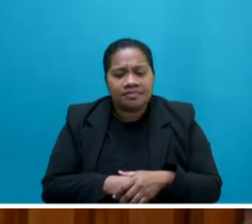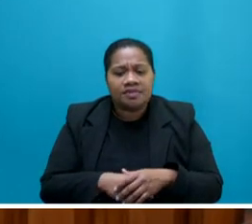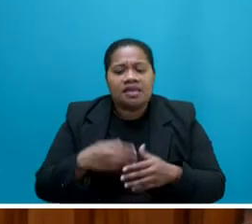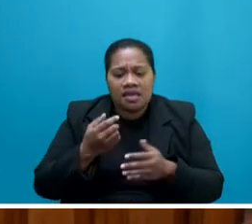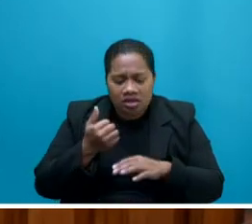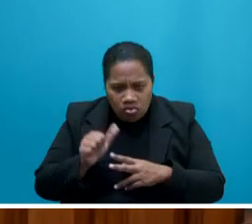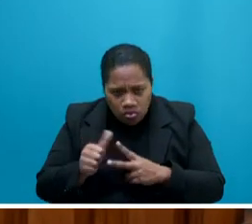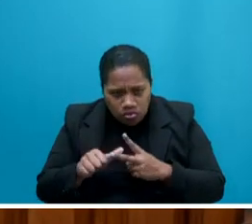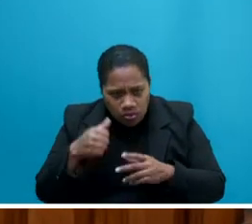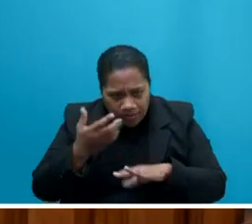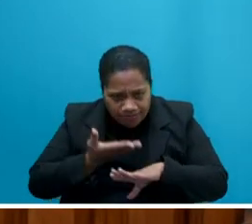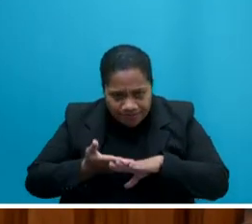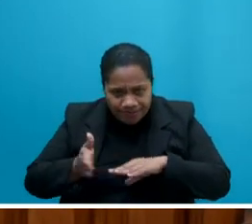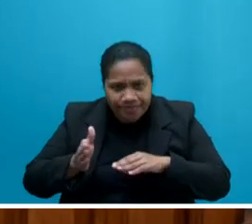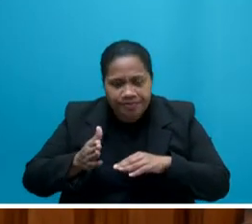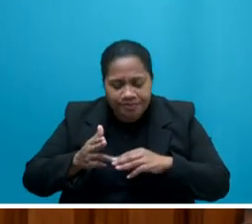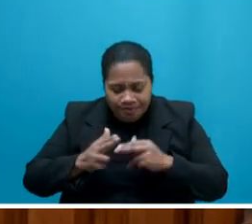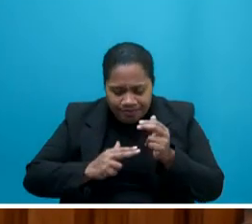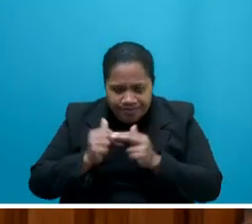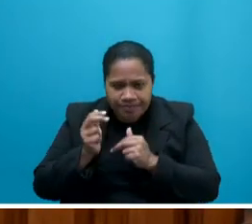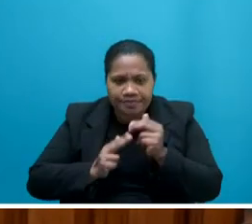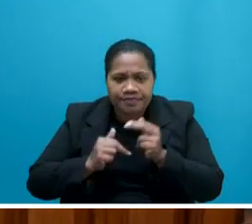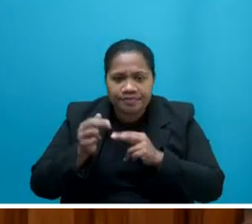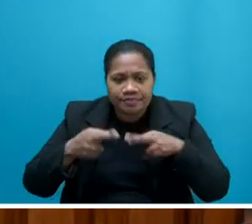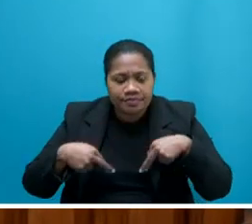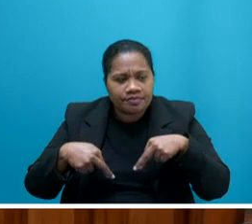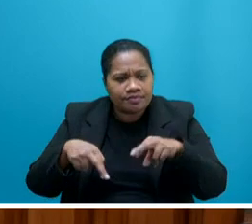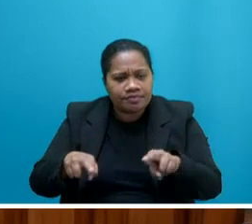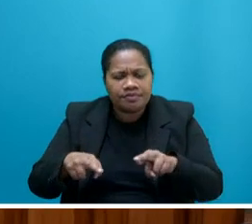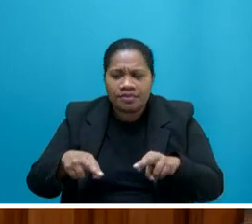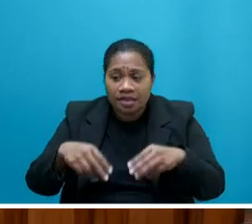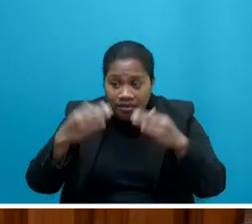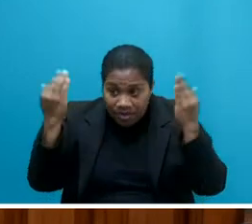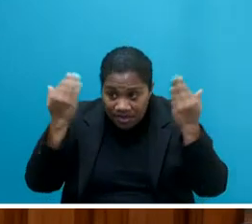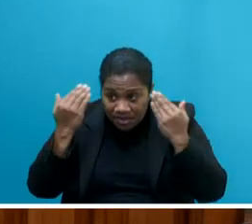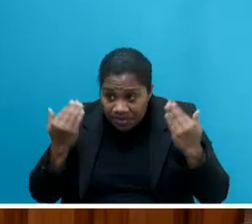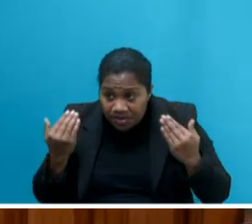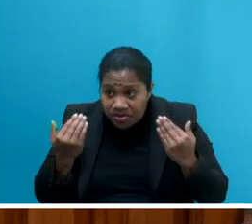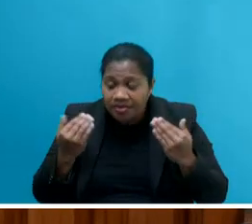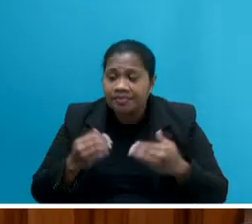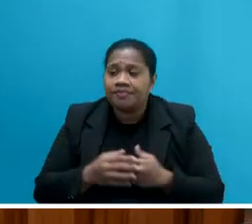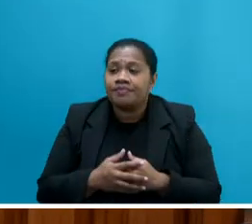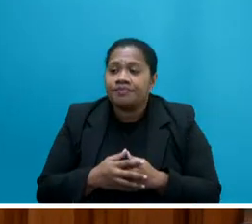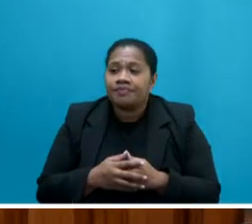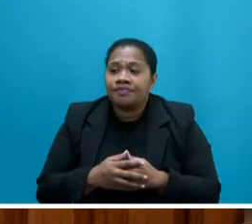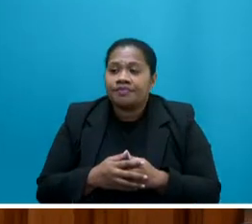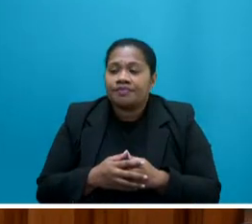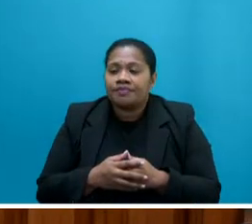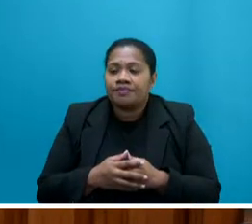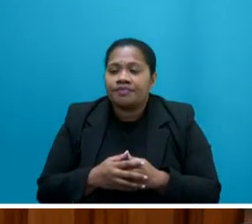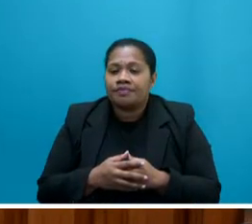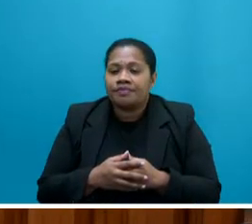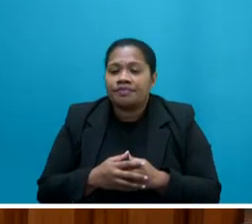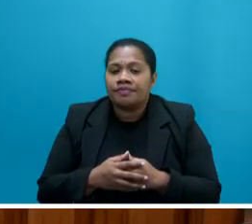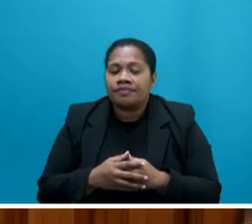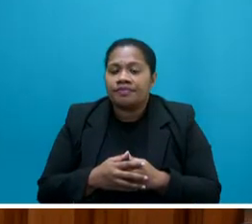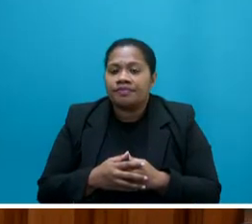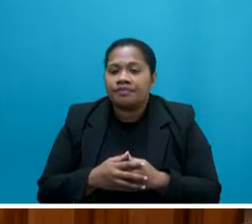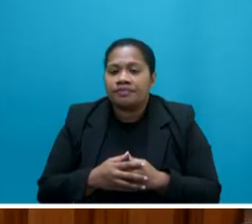These issues of fact of the ordinary Fijian, Mr. Speaker, sir, draw home a few valid points, which are, number